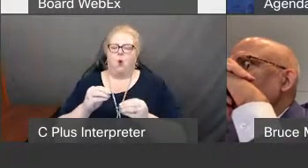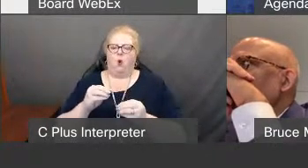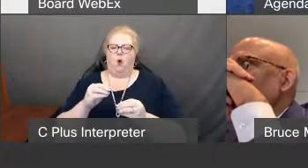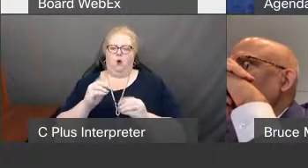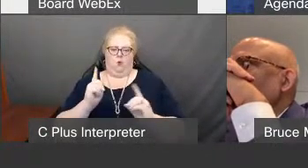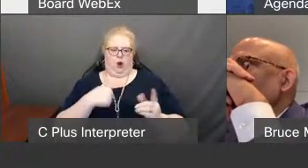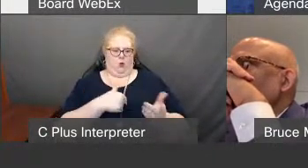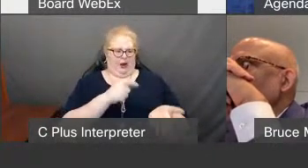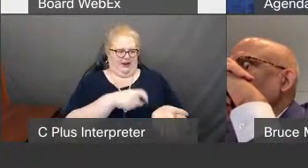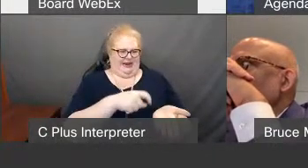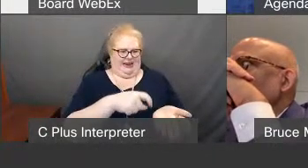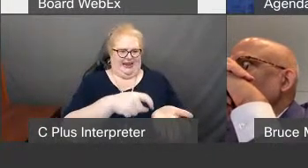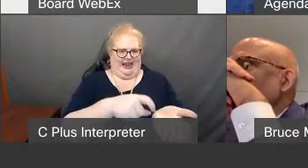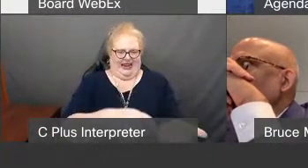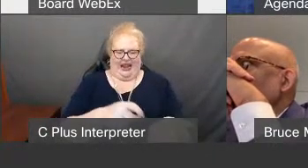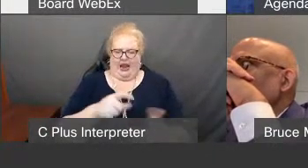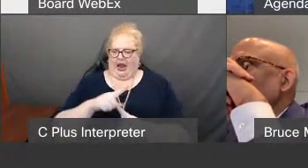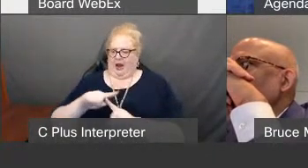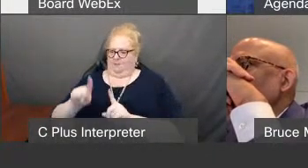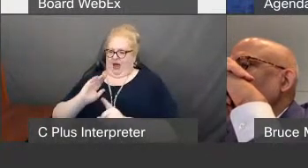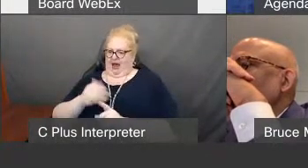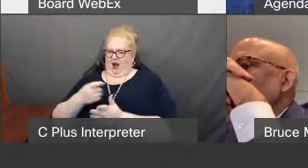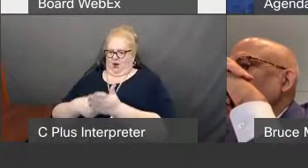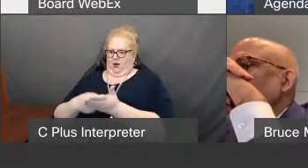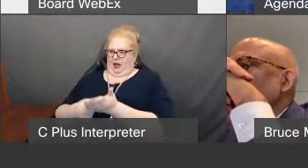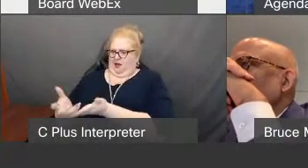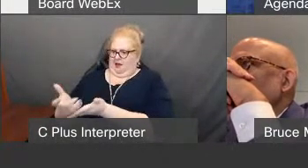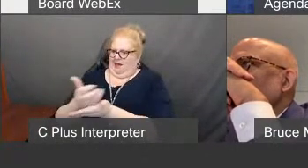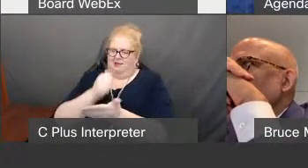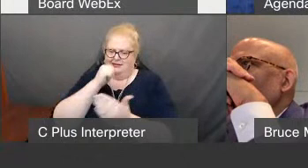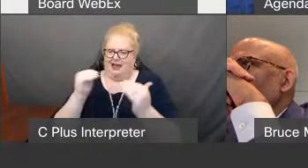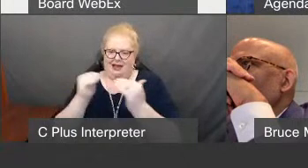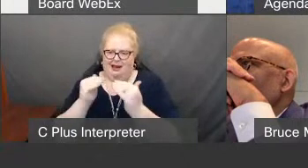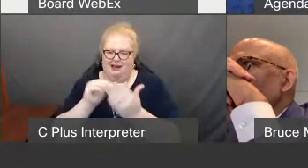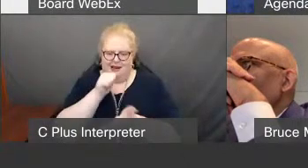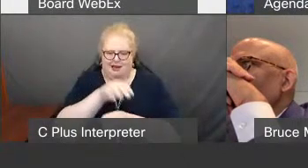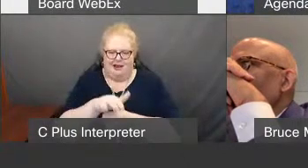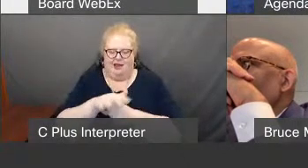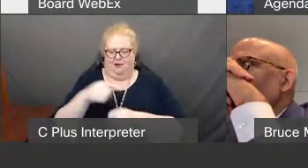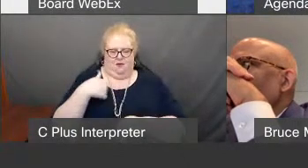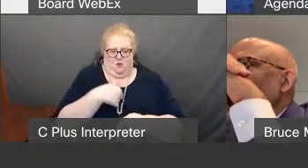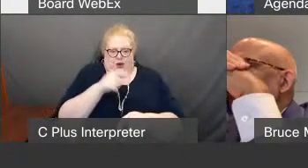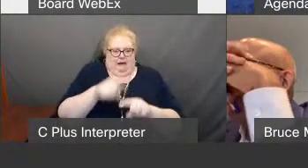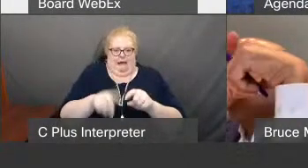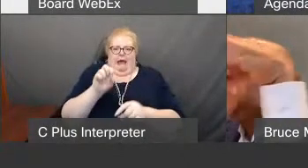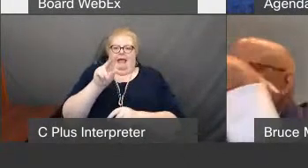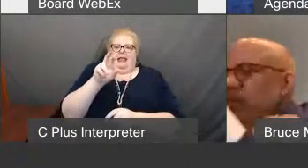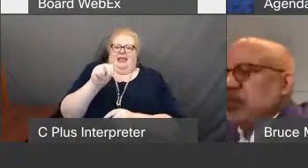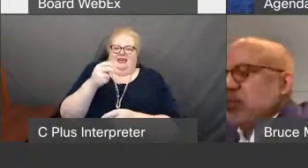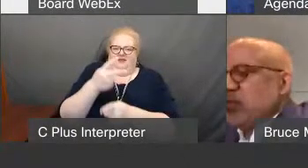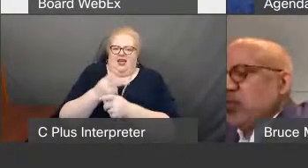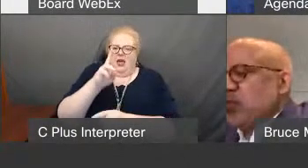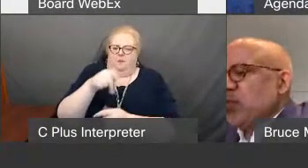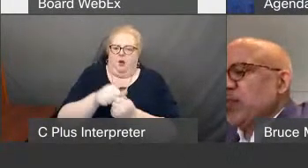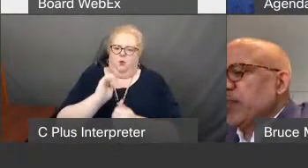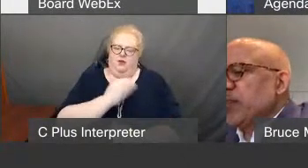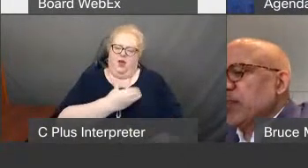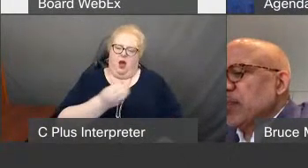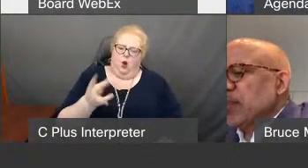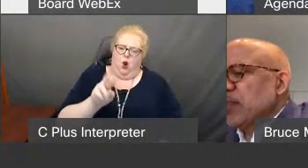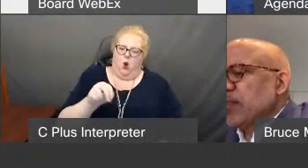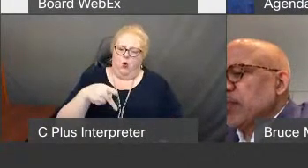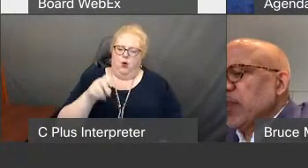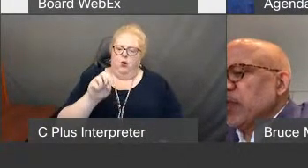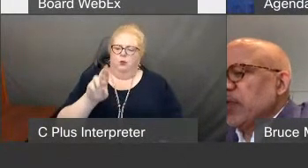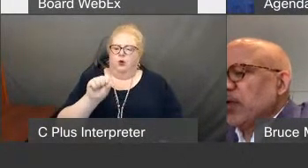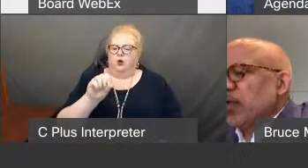spiral. Even if we did get it passed, we can't keep up with our personnel cost at the city. And so we're back in the same boat 10